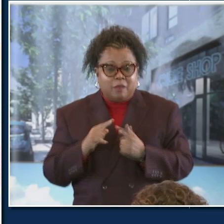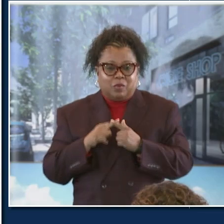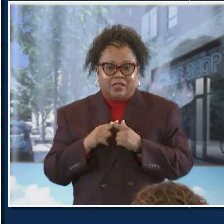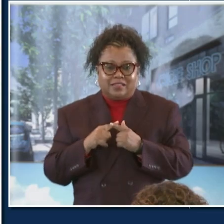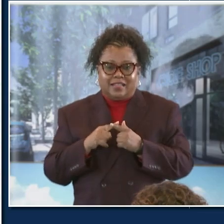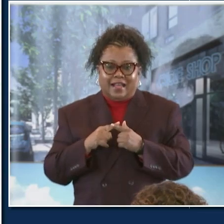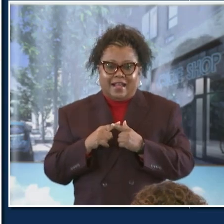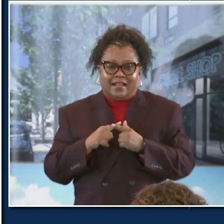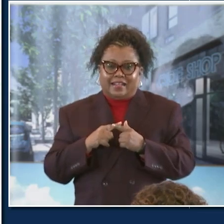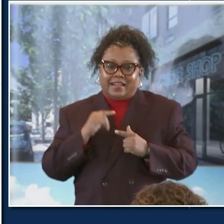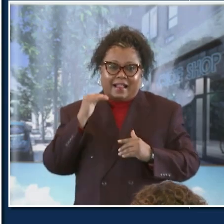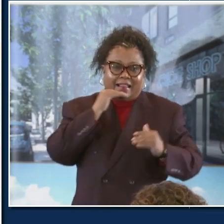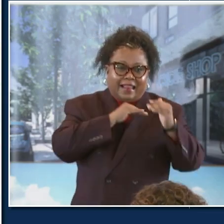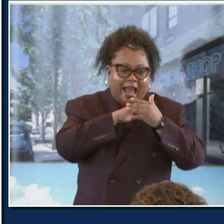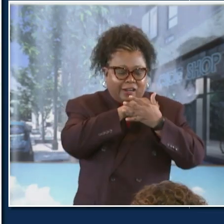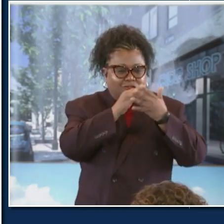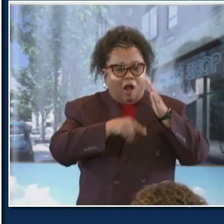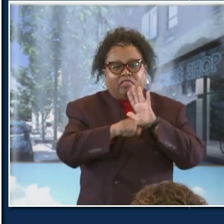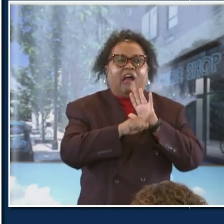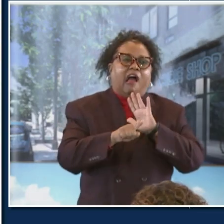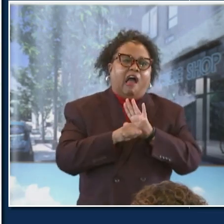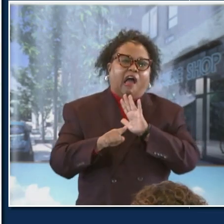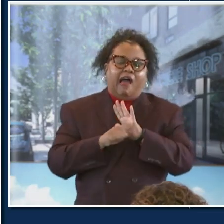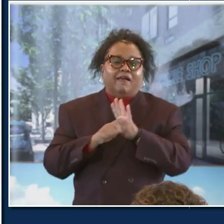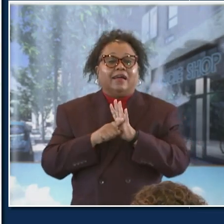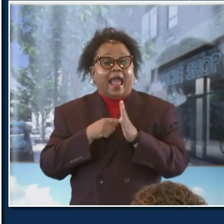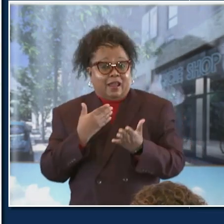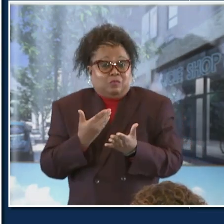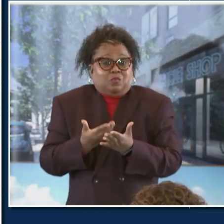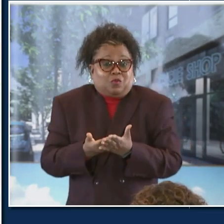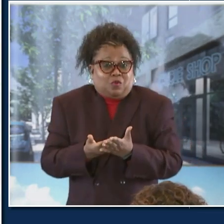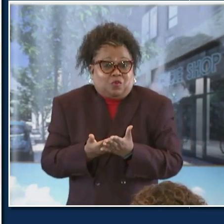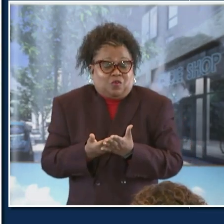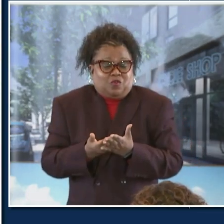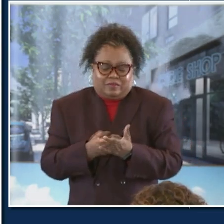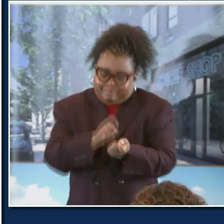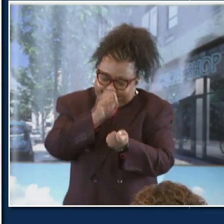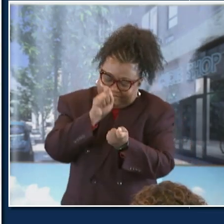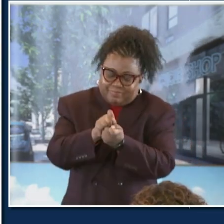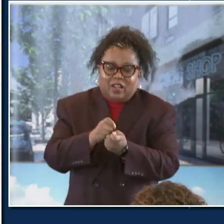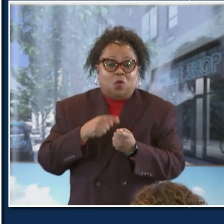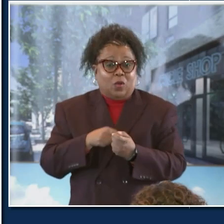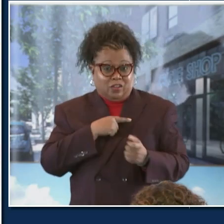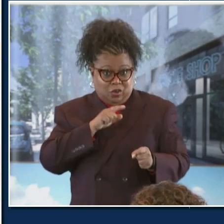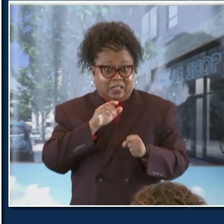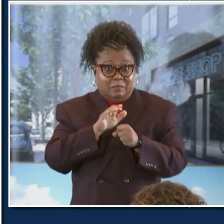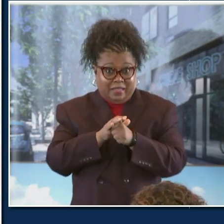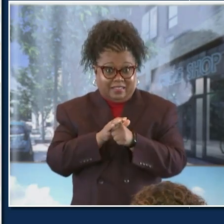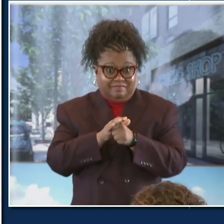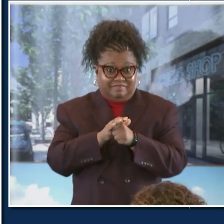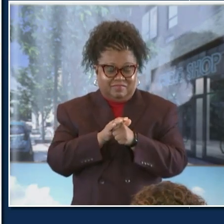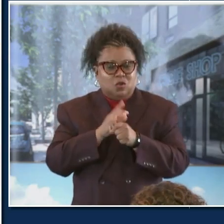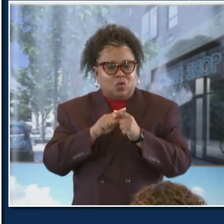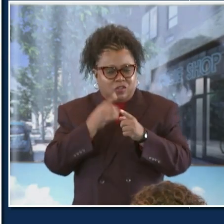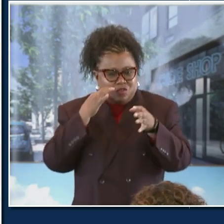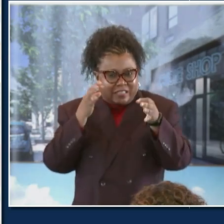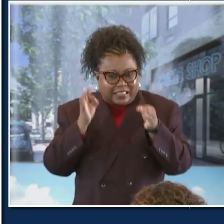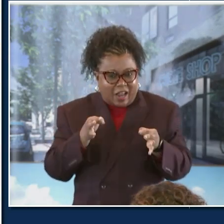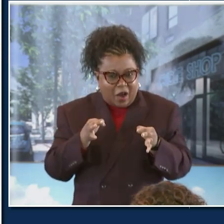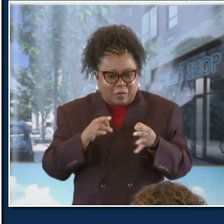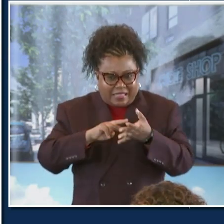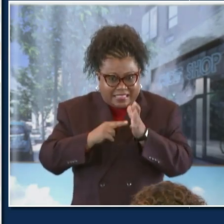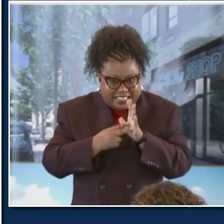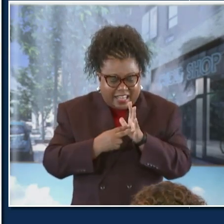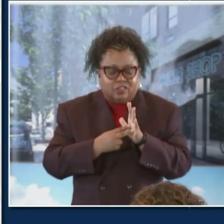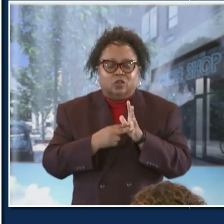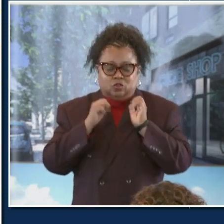the lie to all of the naysayers and proves definitively that when you're committed, when you're determined and